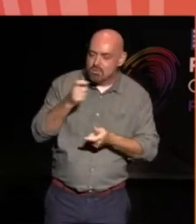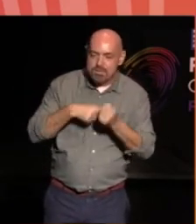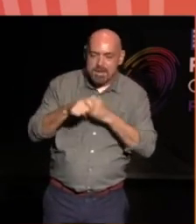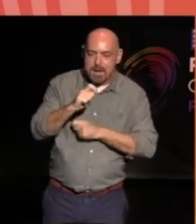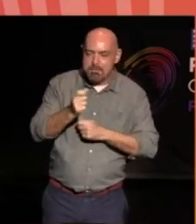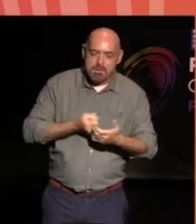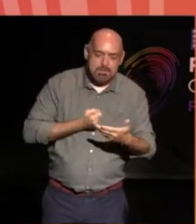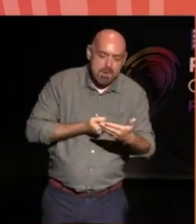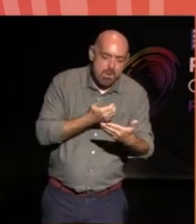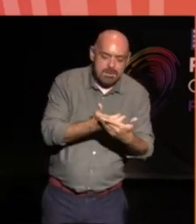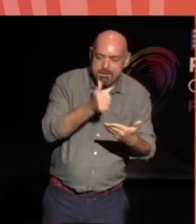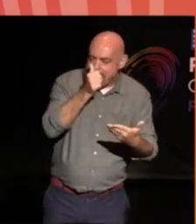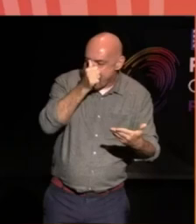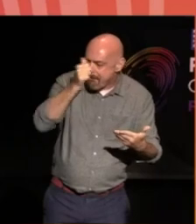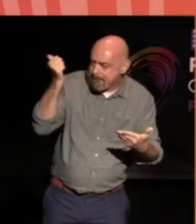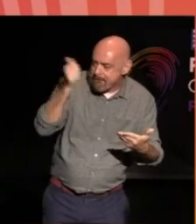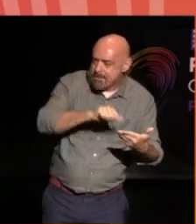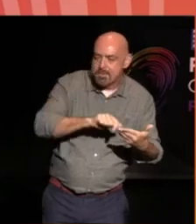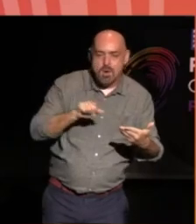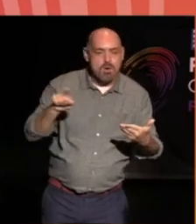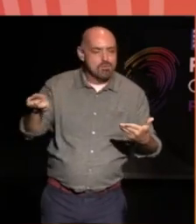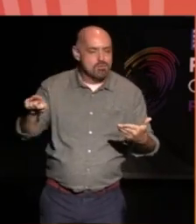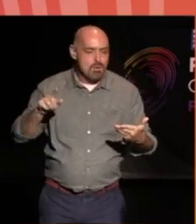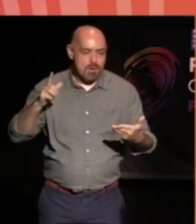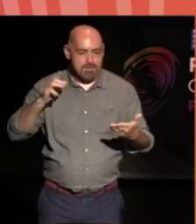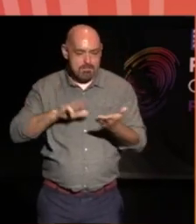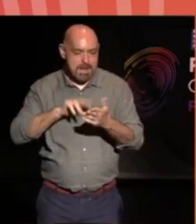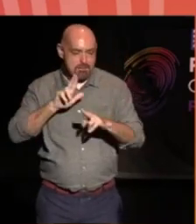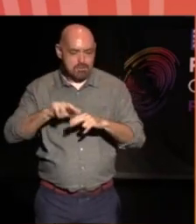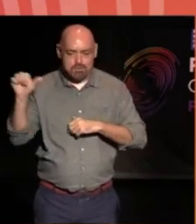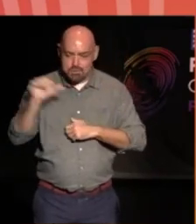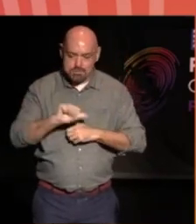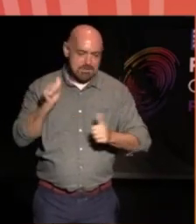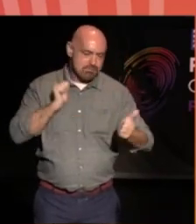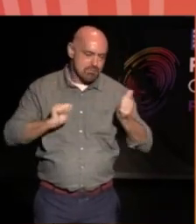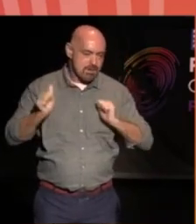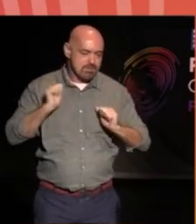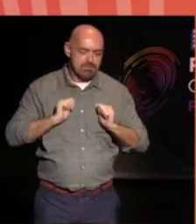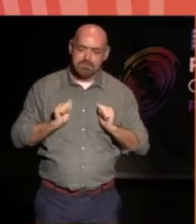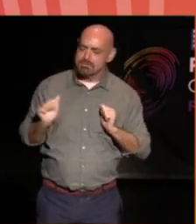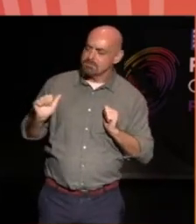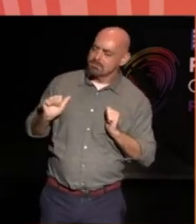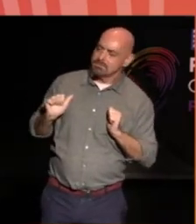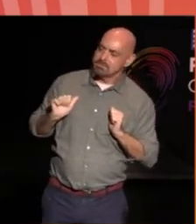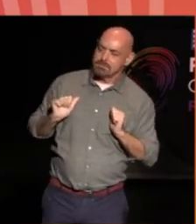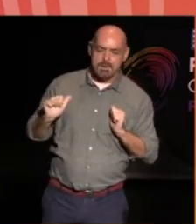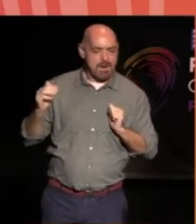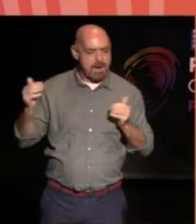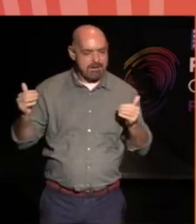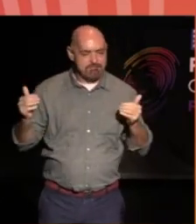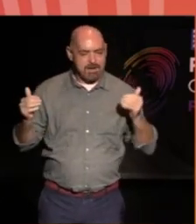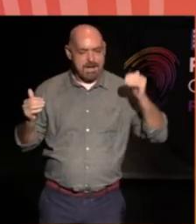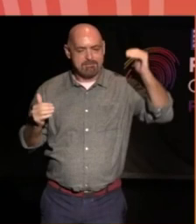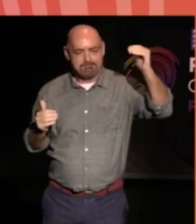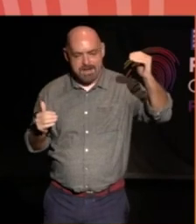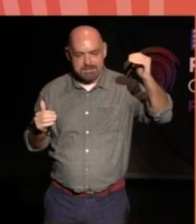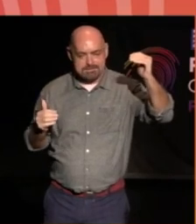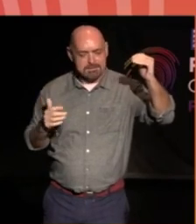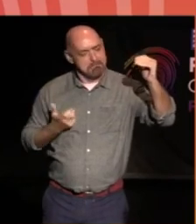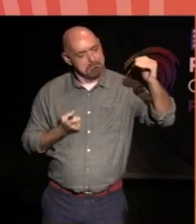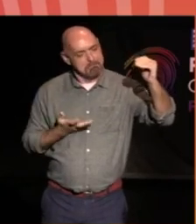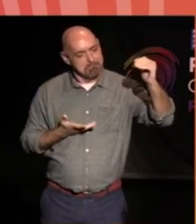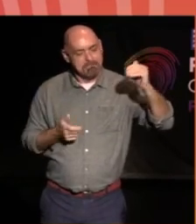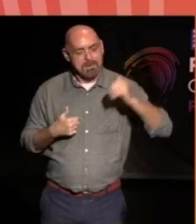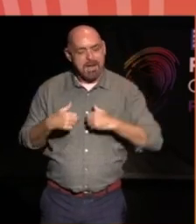and an academic, your parents must be so proud, as though there's some sense that I've advanced beyond them. And I often think about